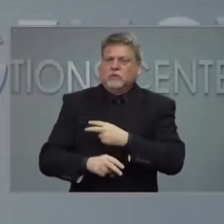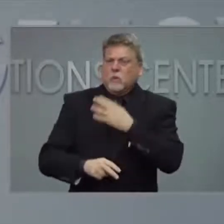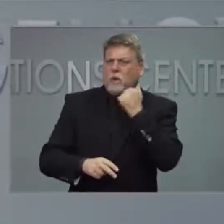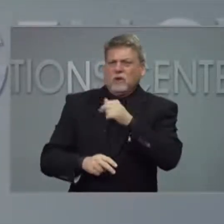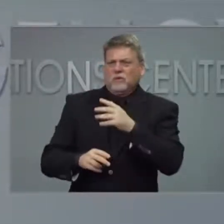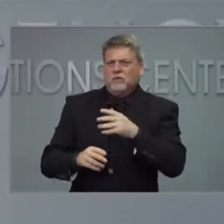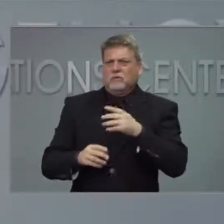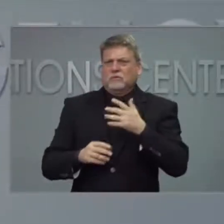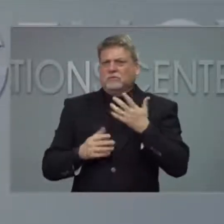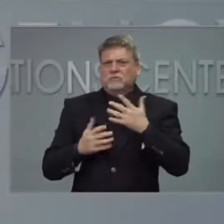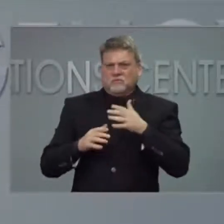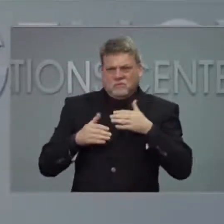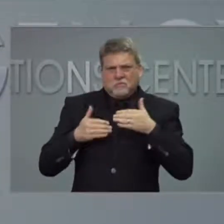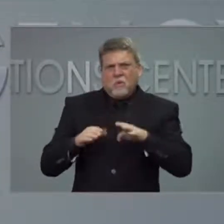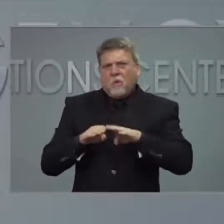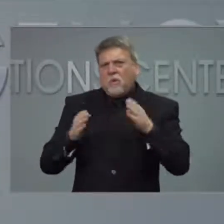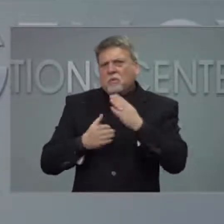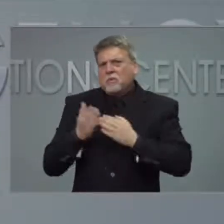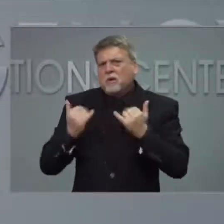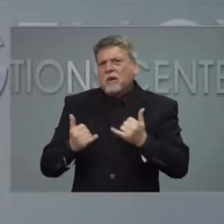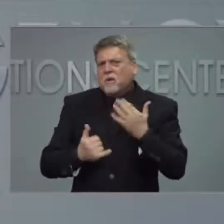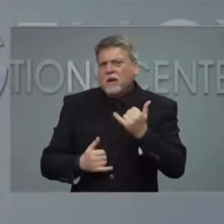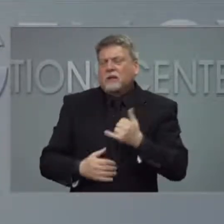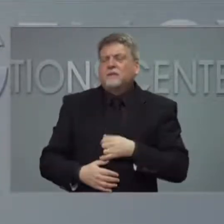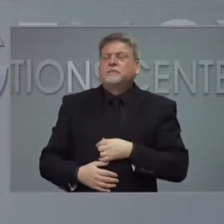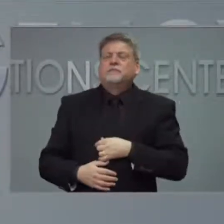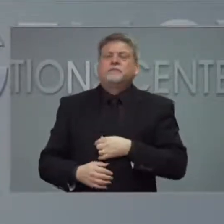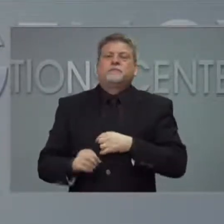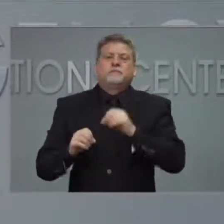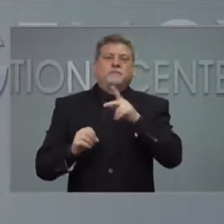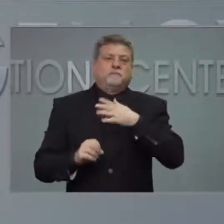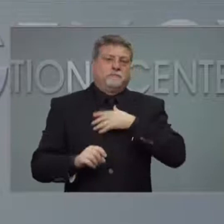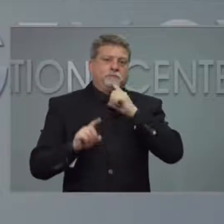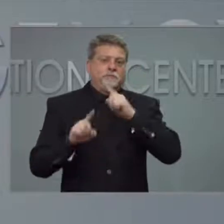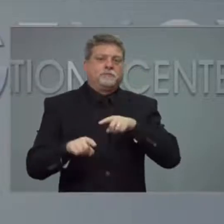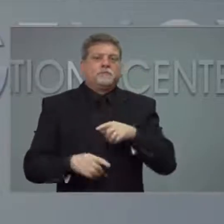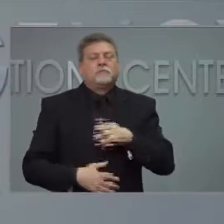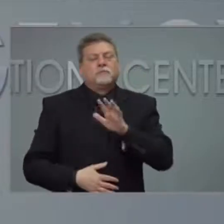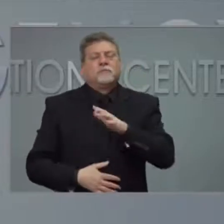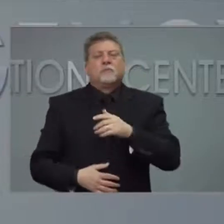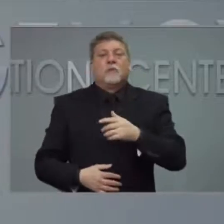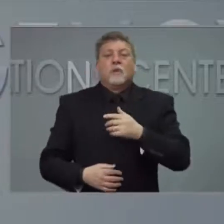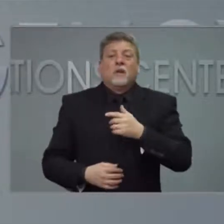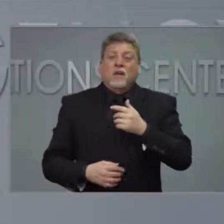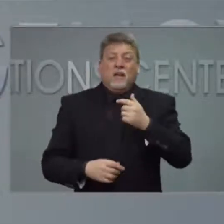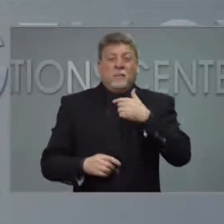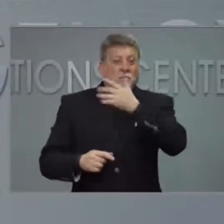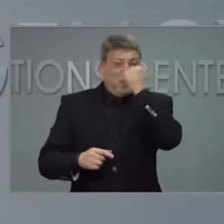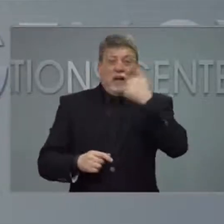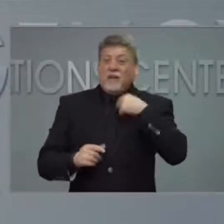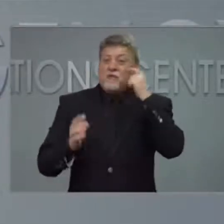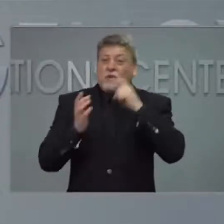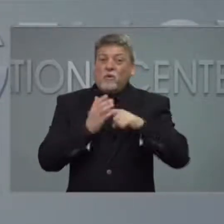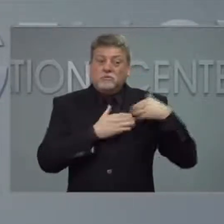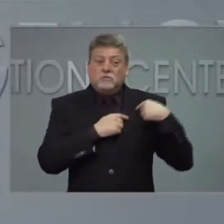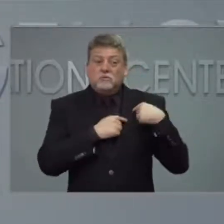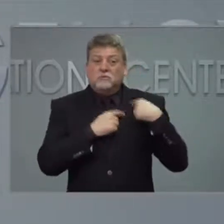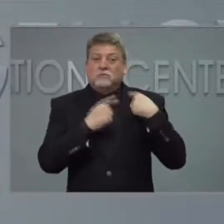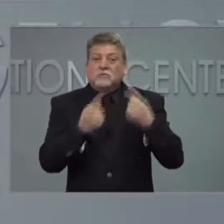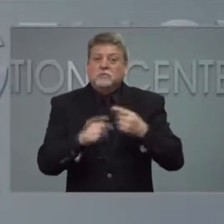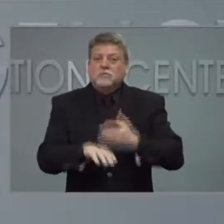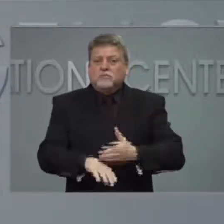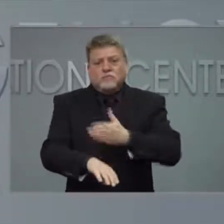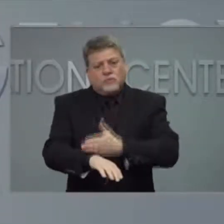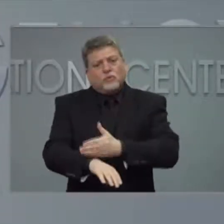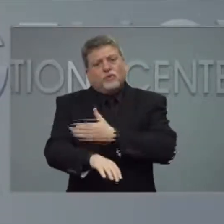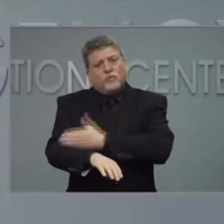Hi, Michael. As we went through earlier in the presentation, all of our trends continue to move in the right direction. Our cases are down, our percent positive's been